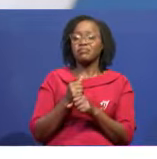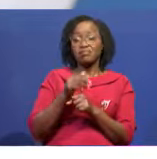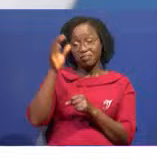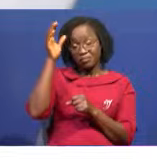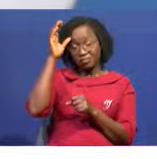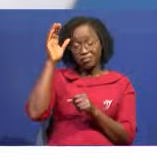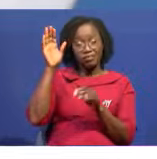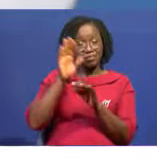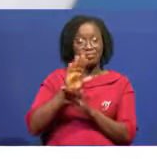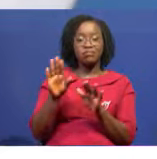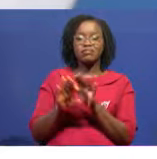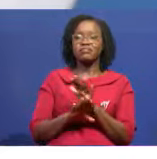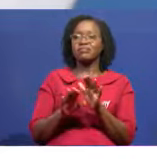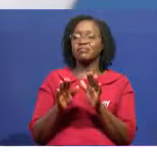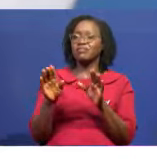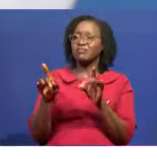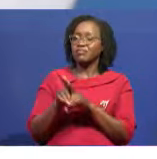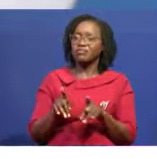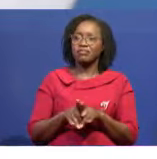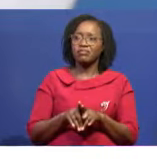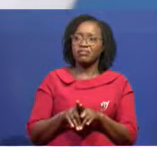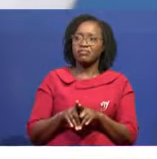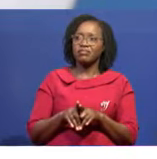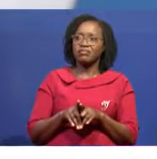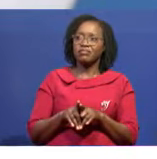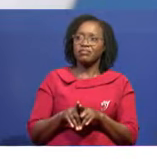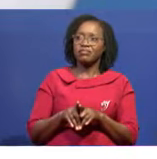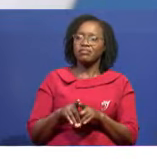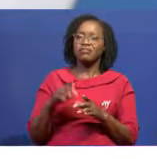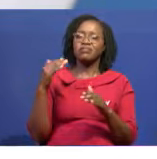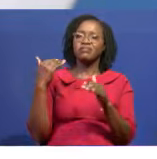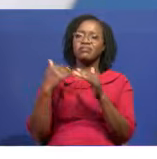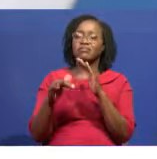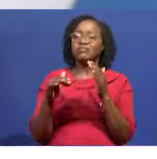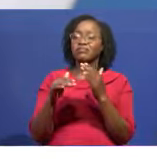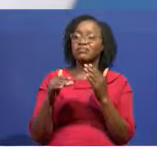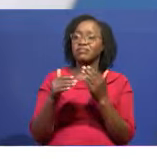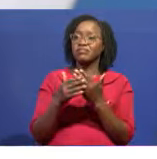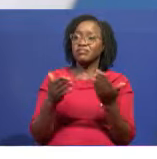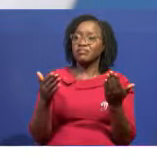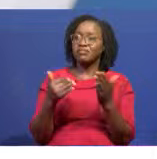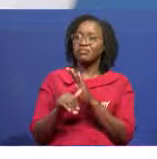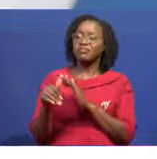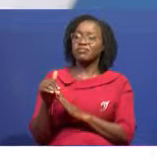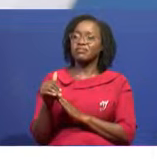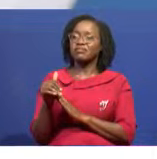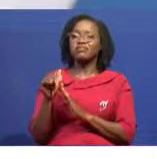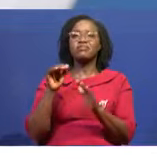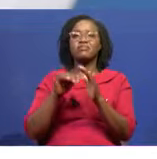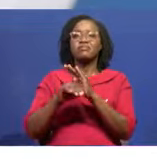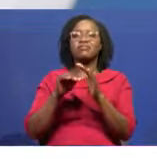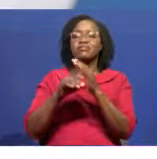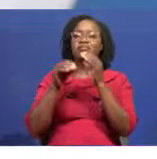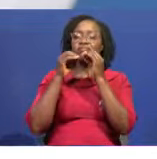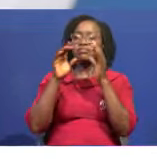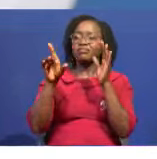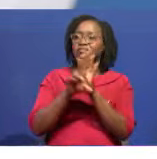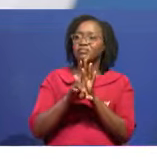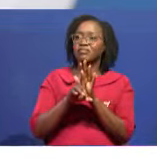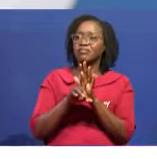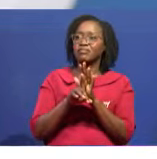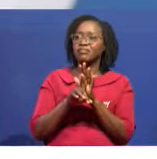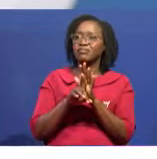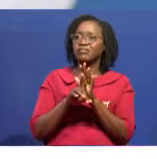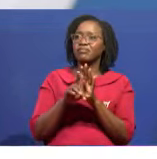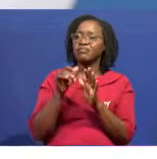all these issues, also taking into account the limitations that I've mentioned under the access to information law, so that